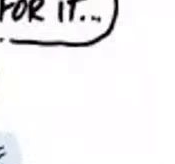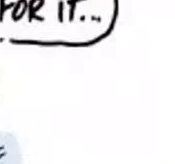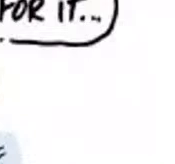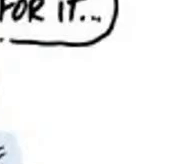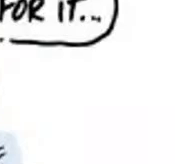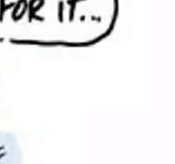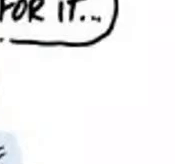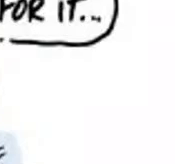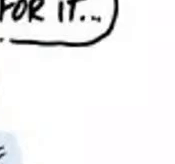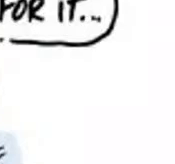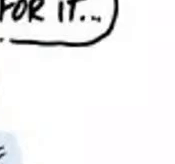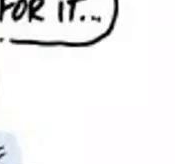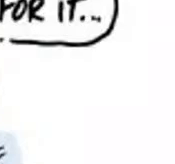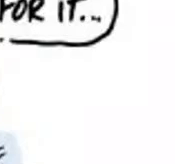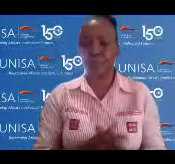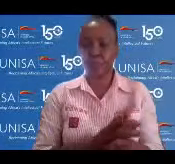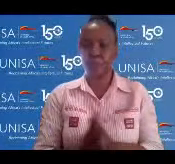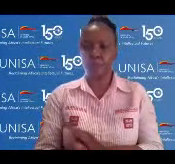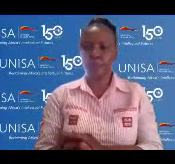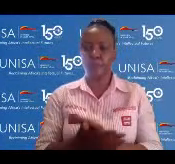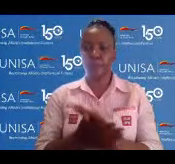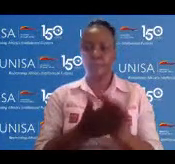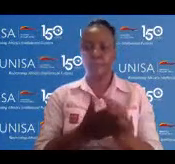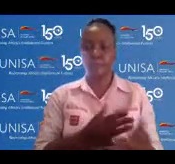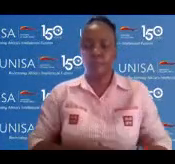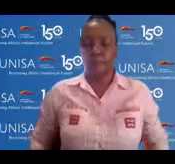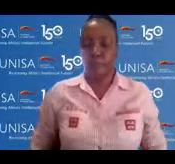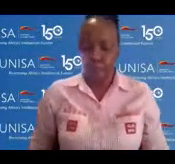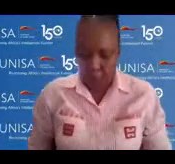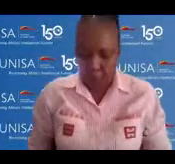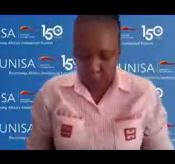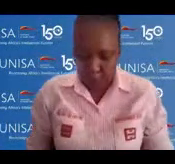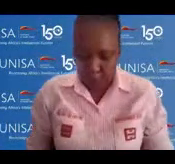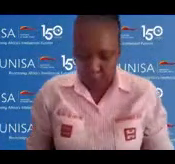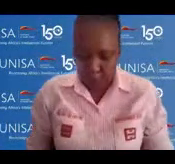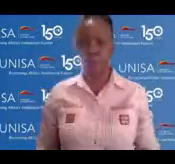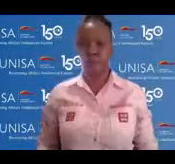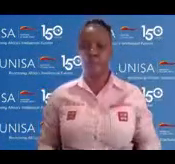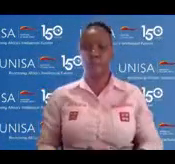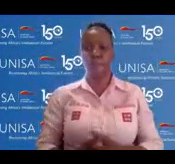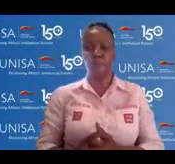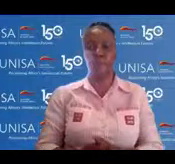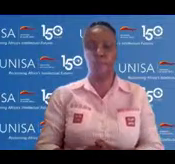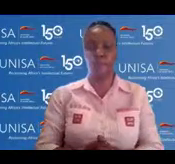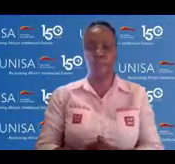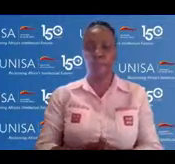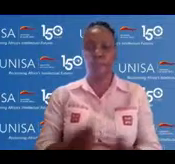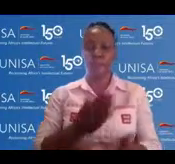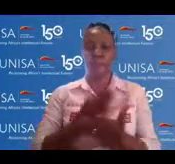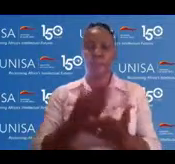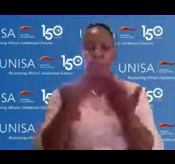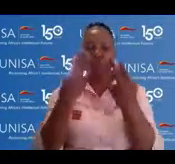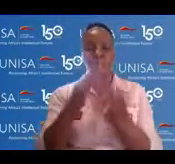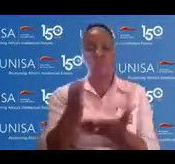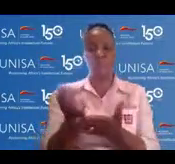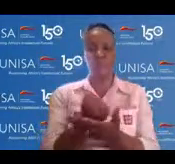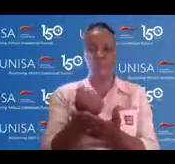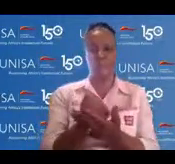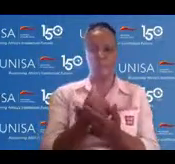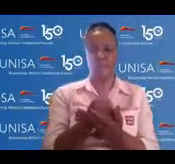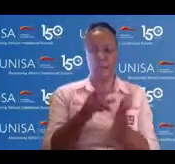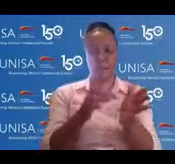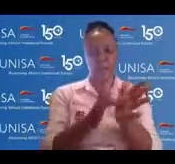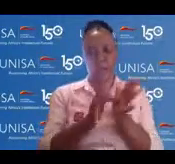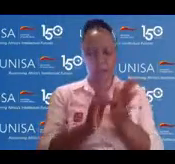to save your work as a PDF and take the final scans, they carry on writing. But when the